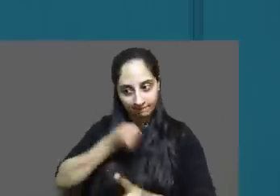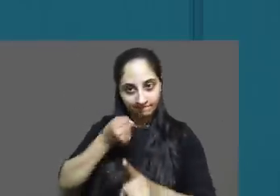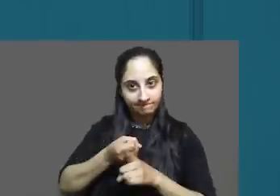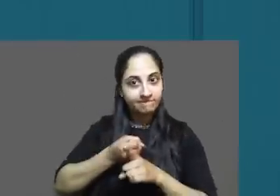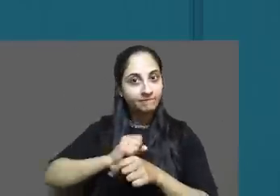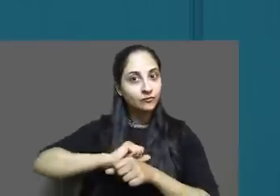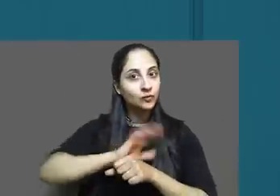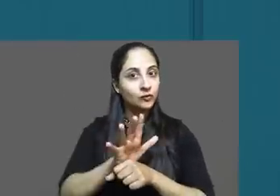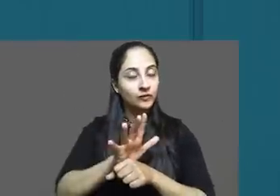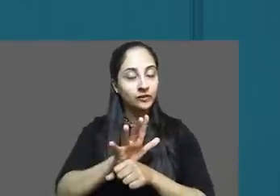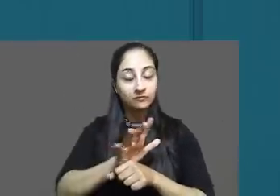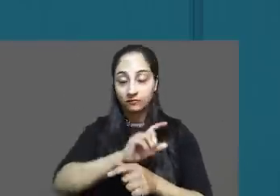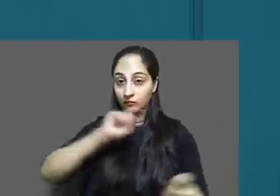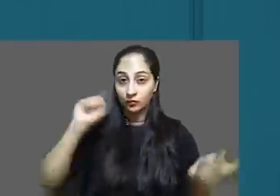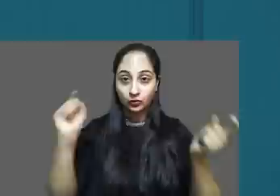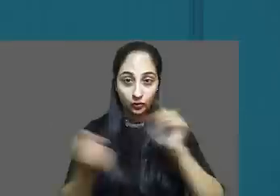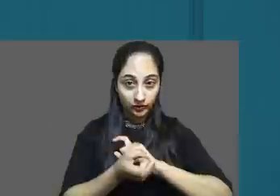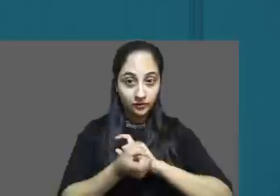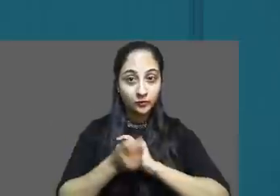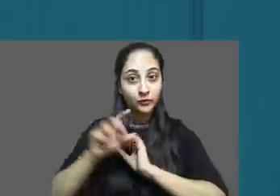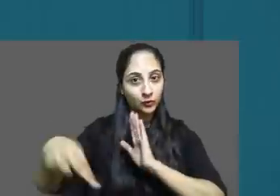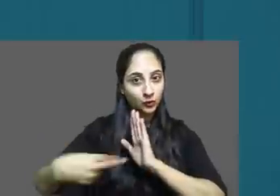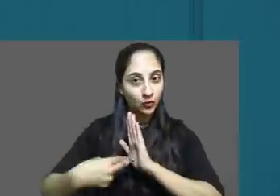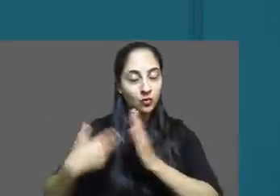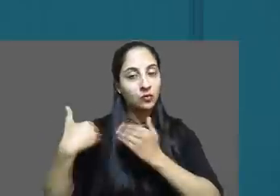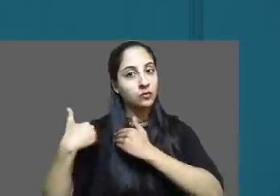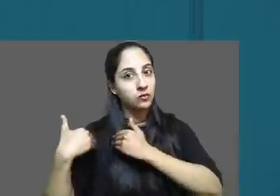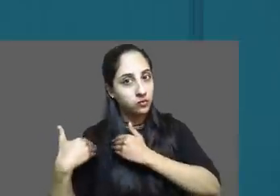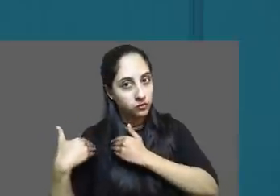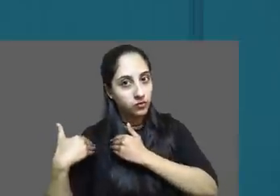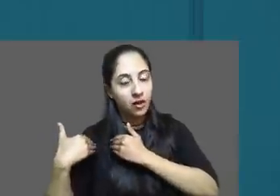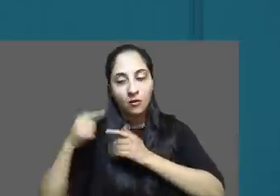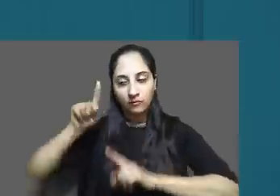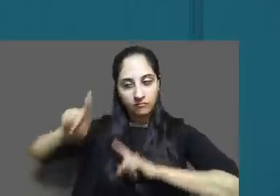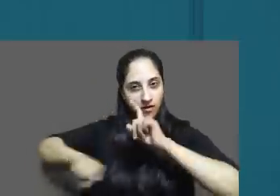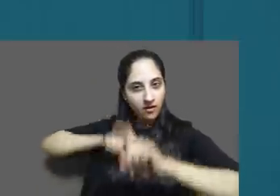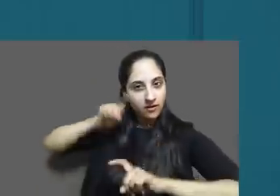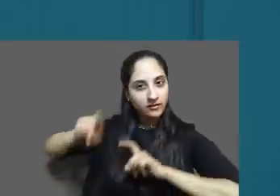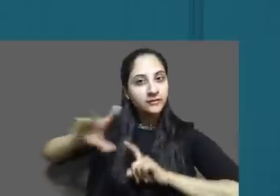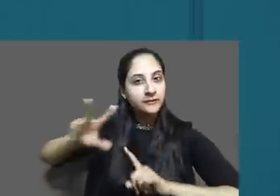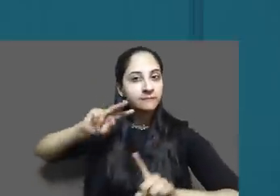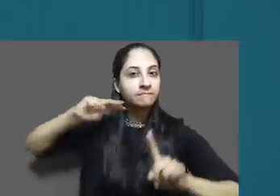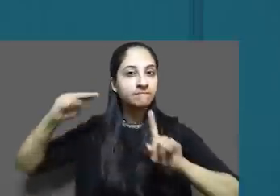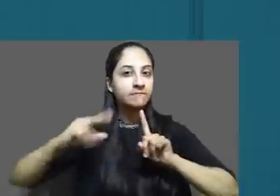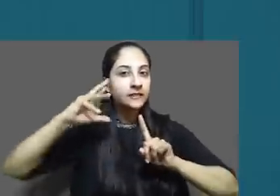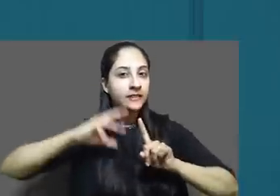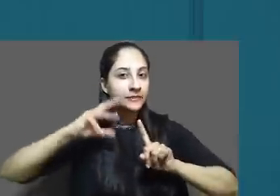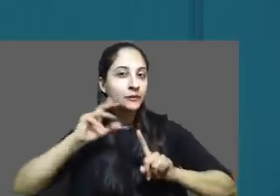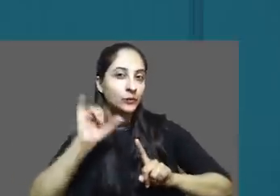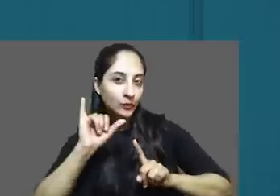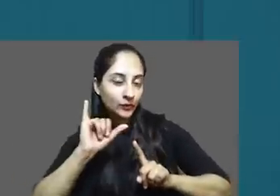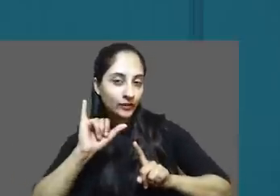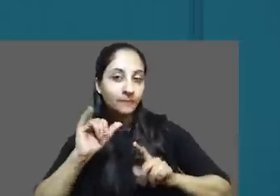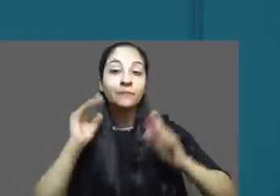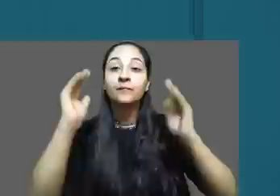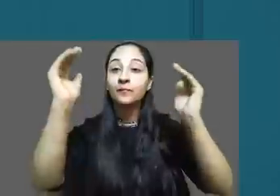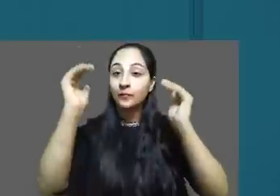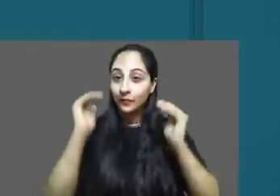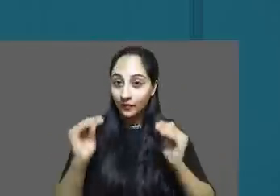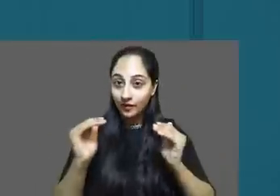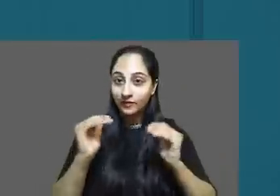the opportunity presented within our Jamaat. From there, we'll learn how to prepare some snacks for this weekend's